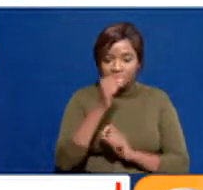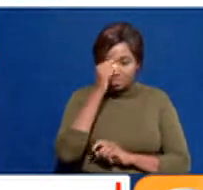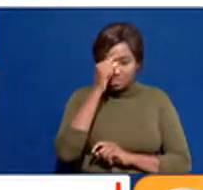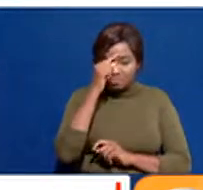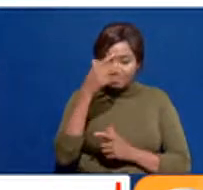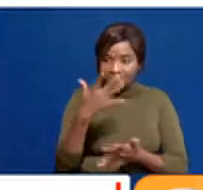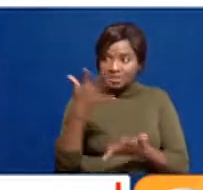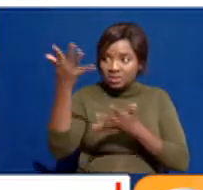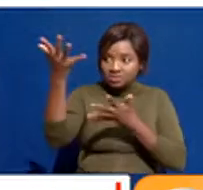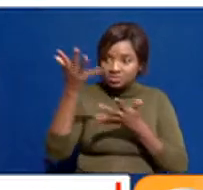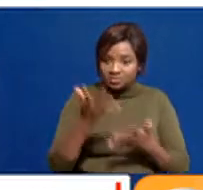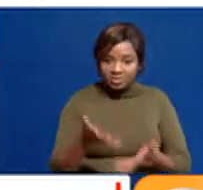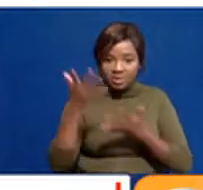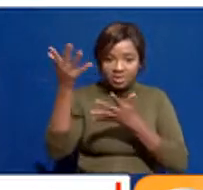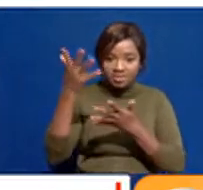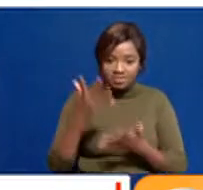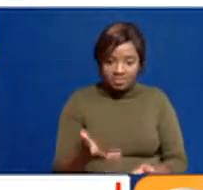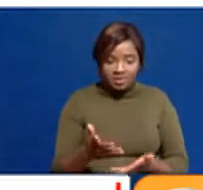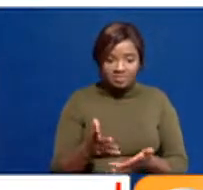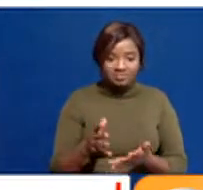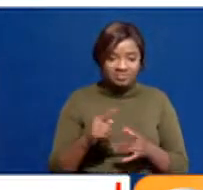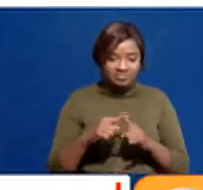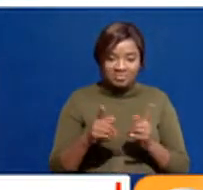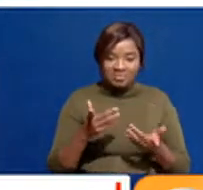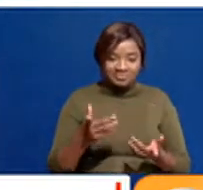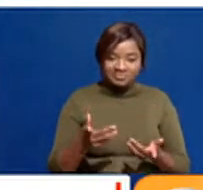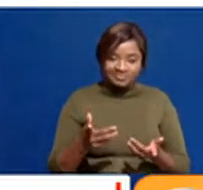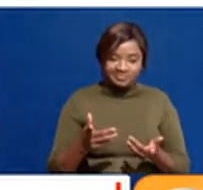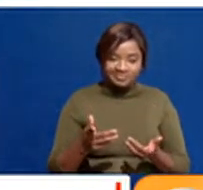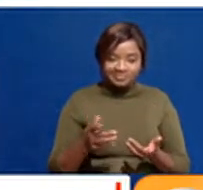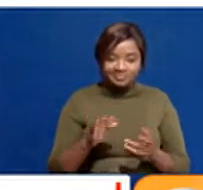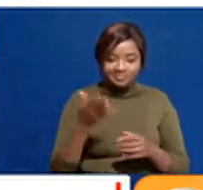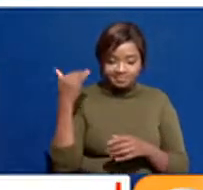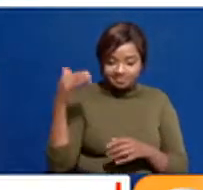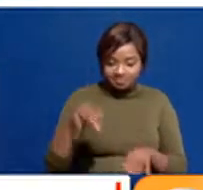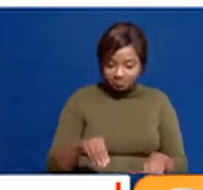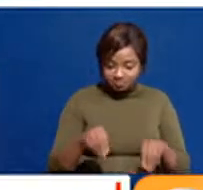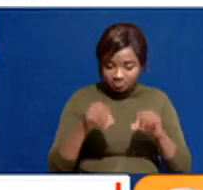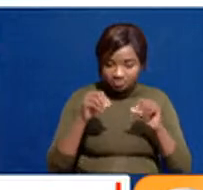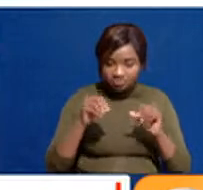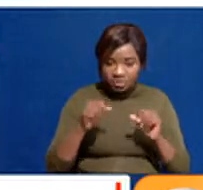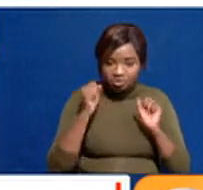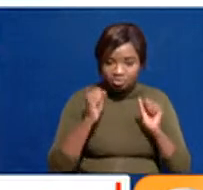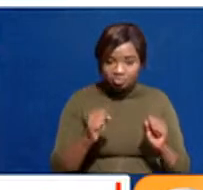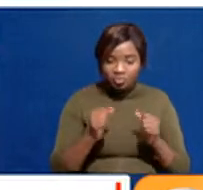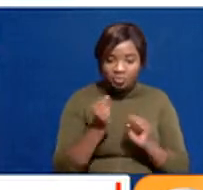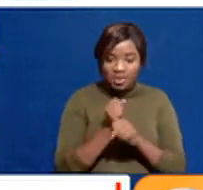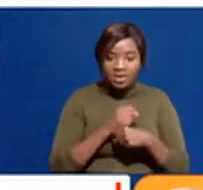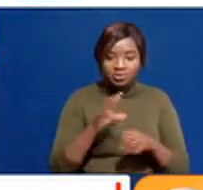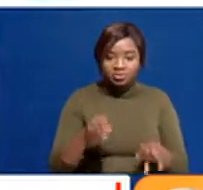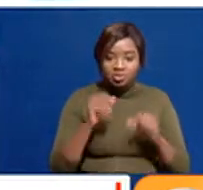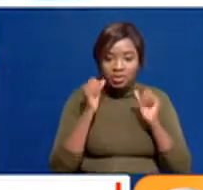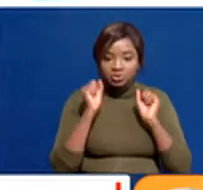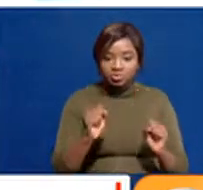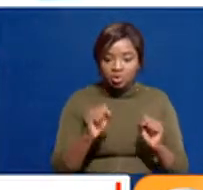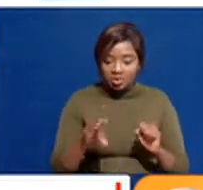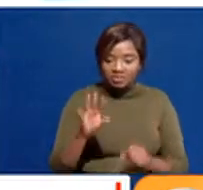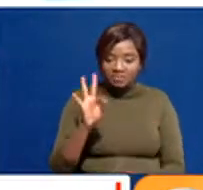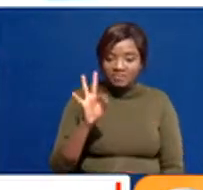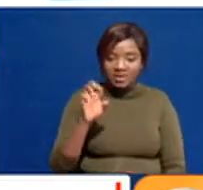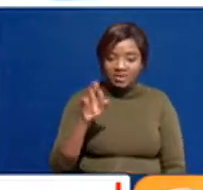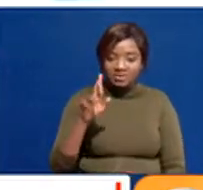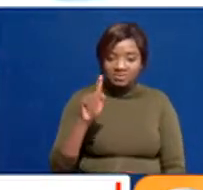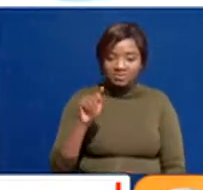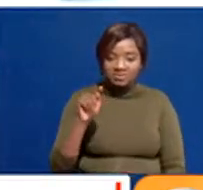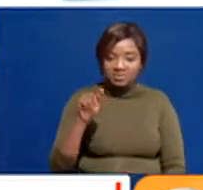this administration when the fertilizer price was at 7,500. Now we've subsidized that to 3,500